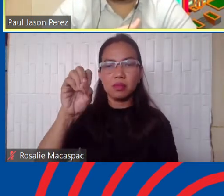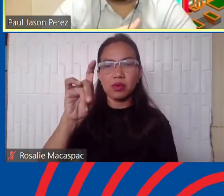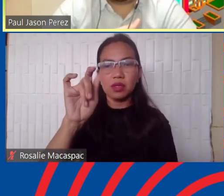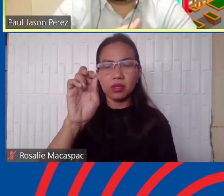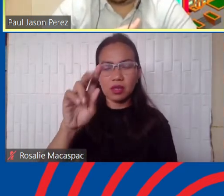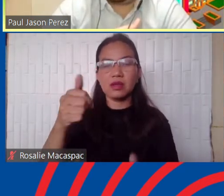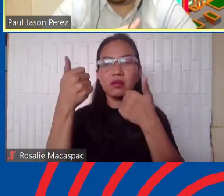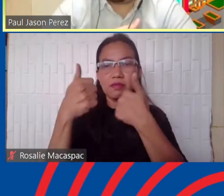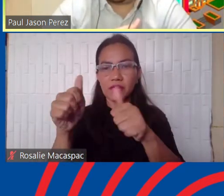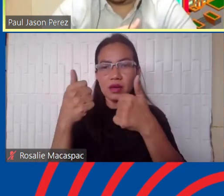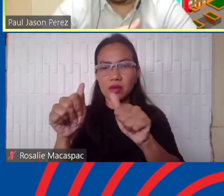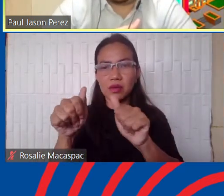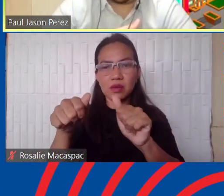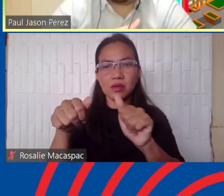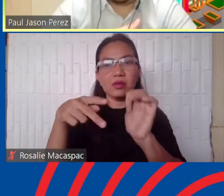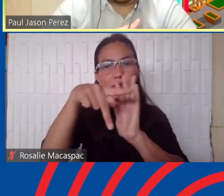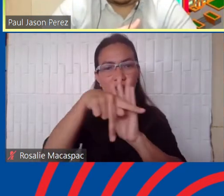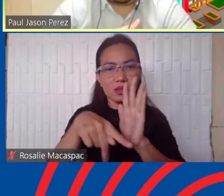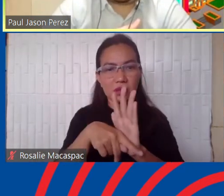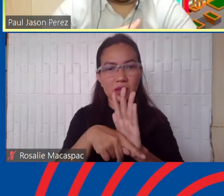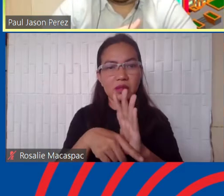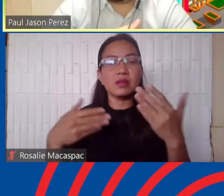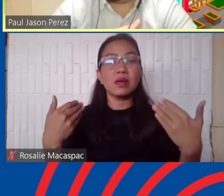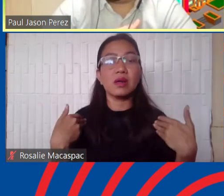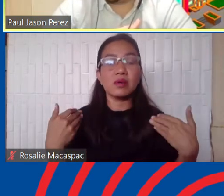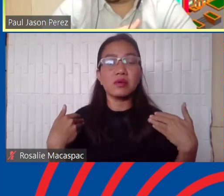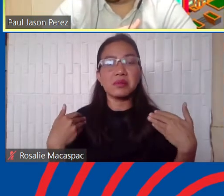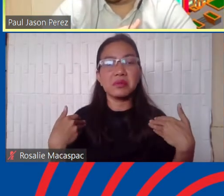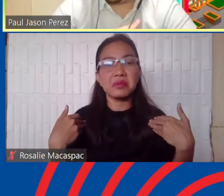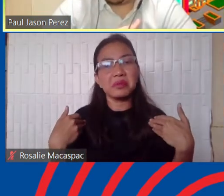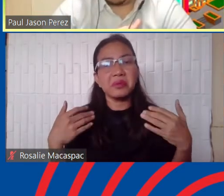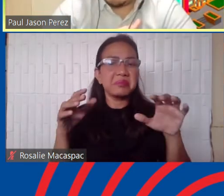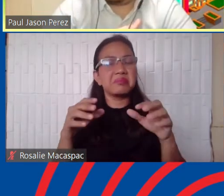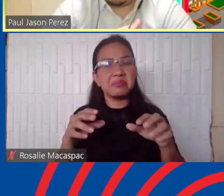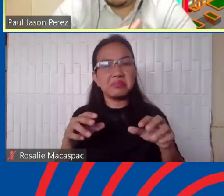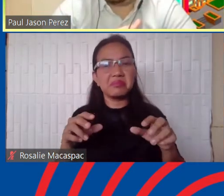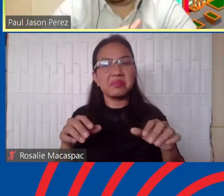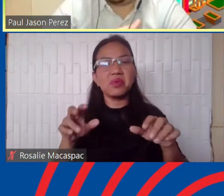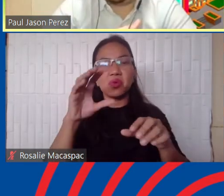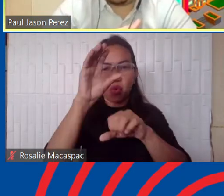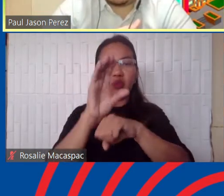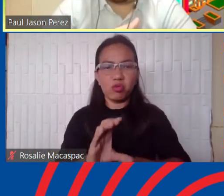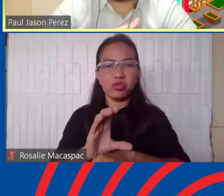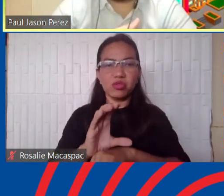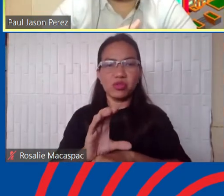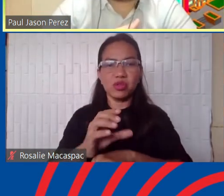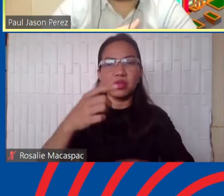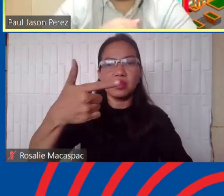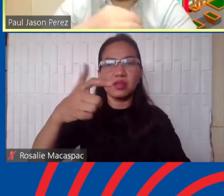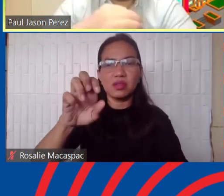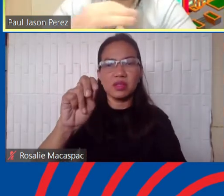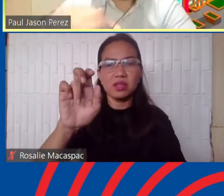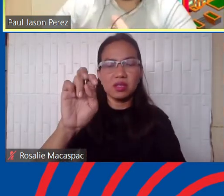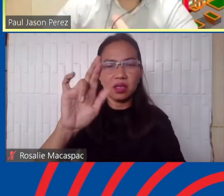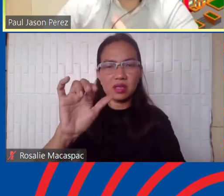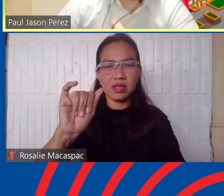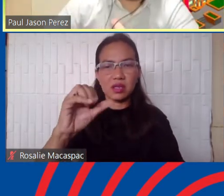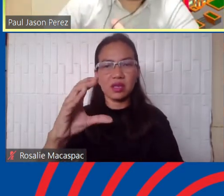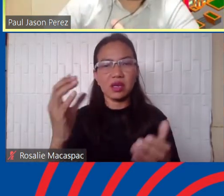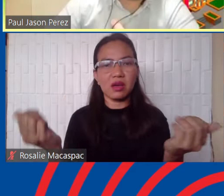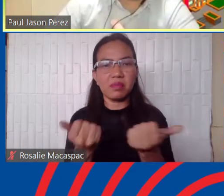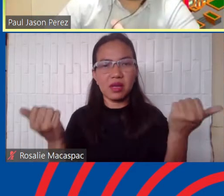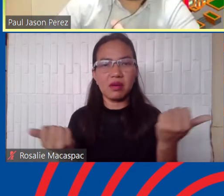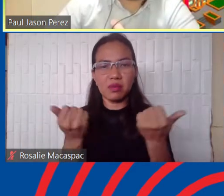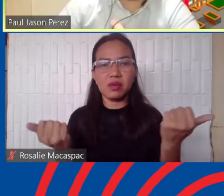that. But if not, there are also generic data repositories that are available out there. So let's look at some of